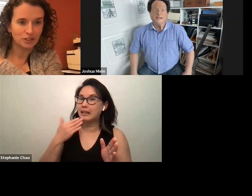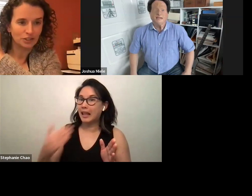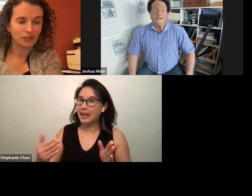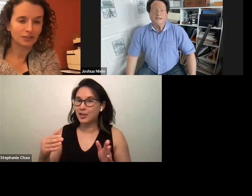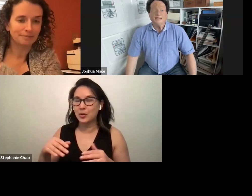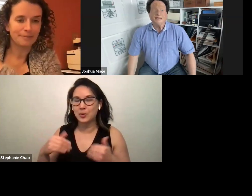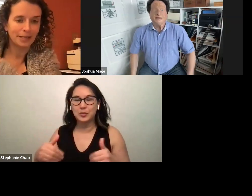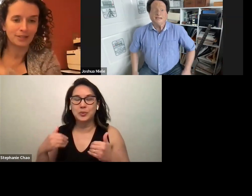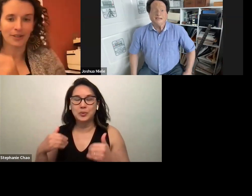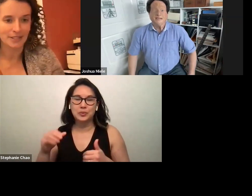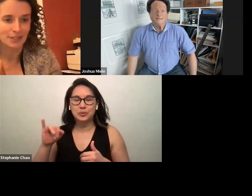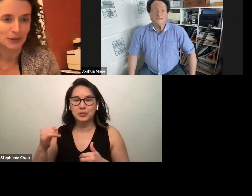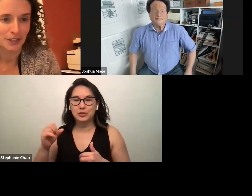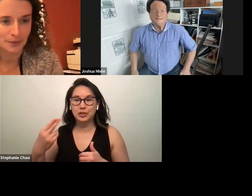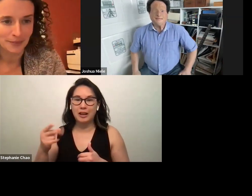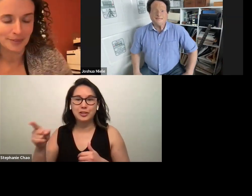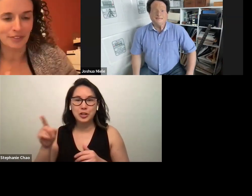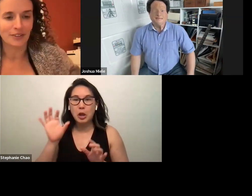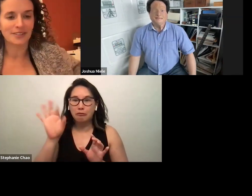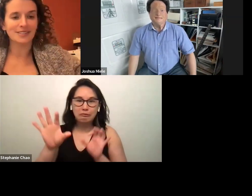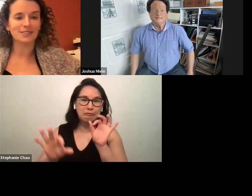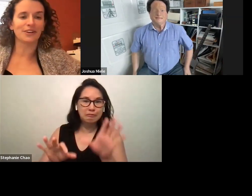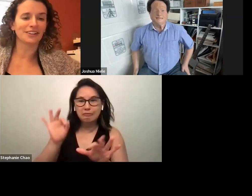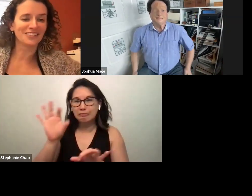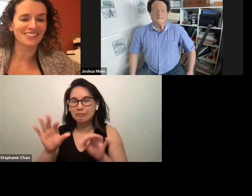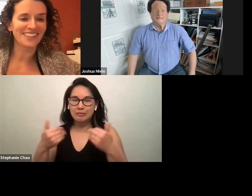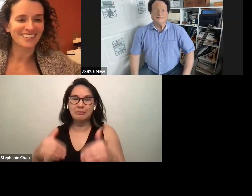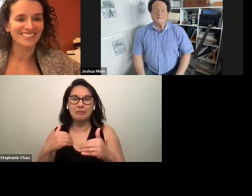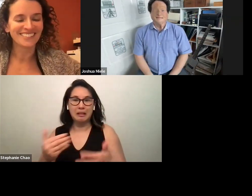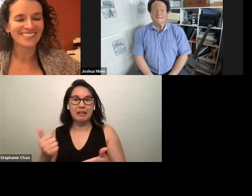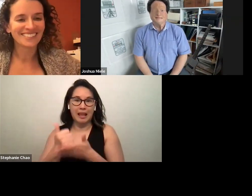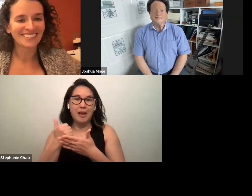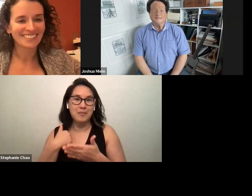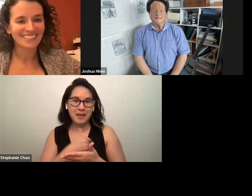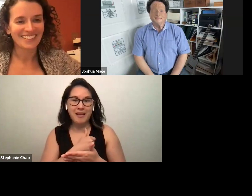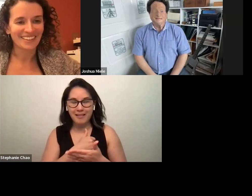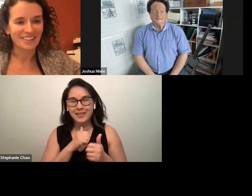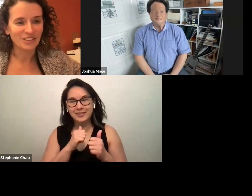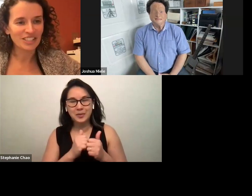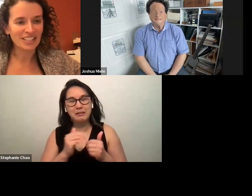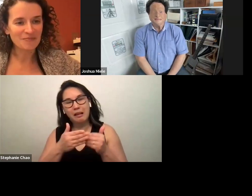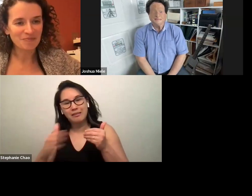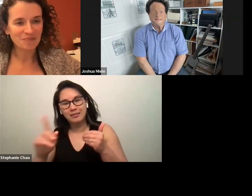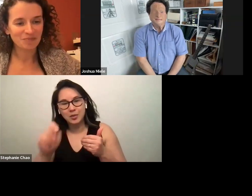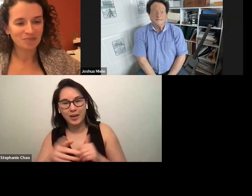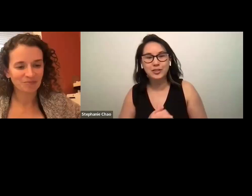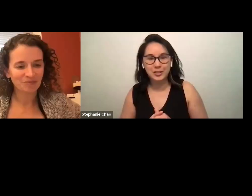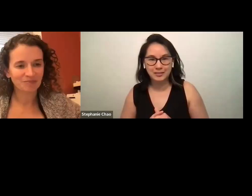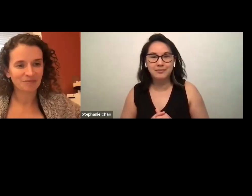little teasers for many directions we're going to go in with some of our questions to follow. Yeah. So thank you. Thank you, Josh. Georgina.